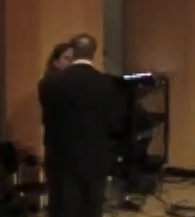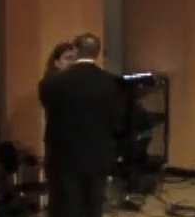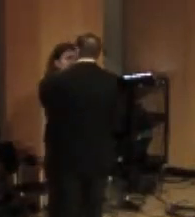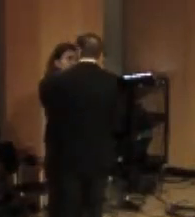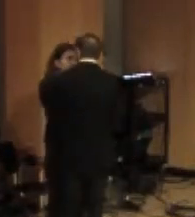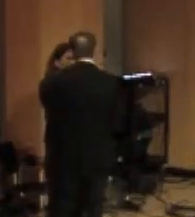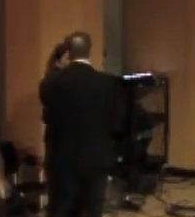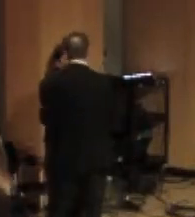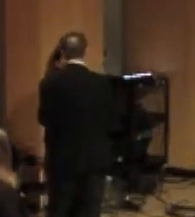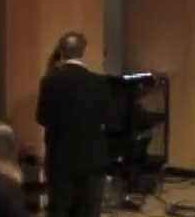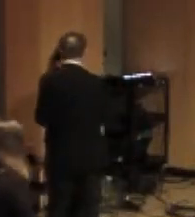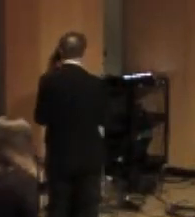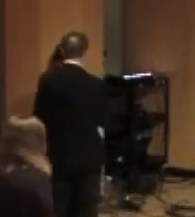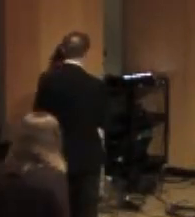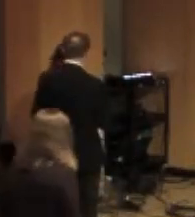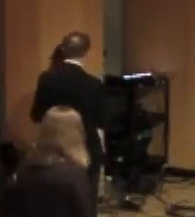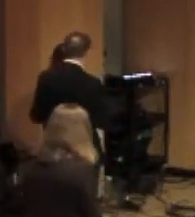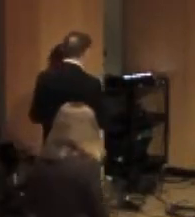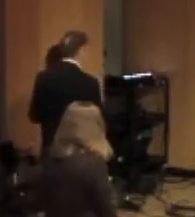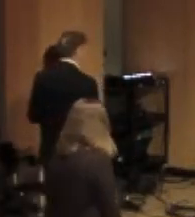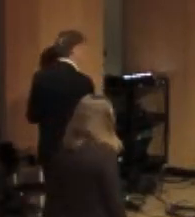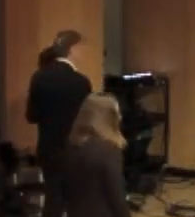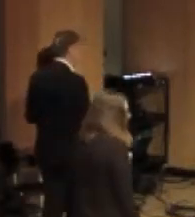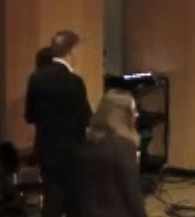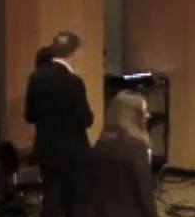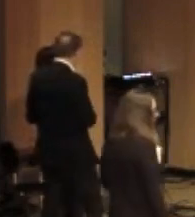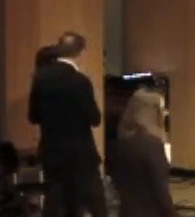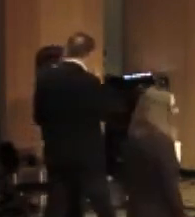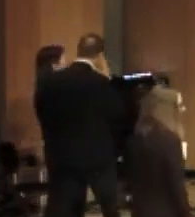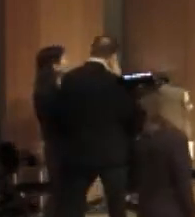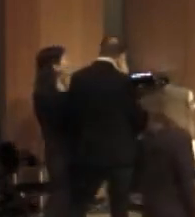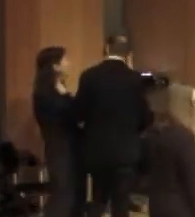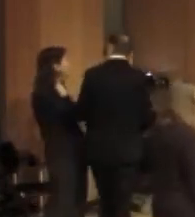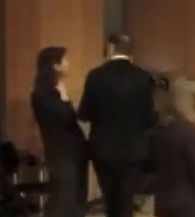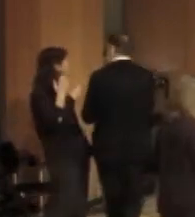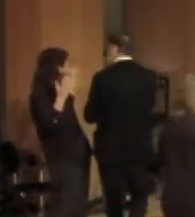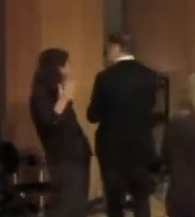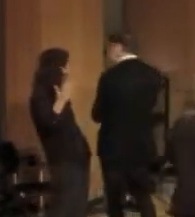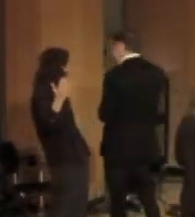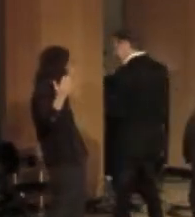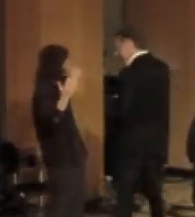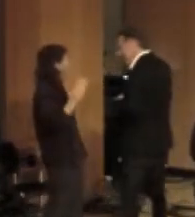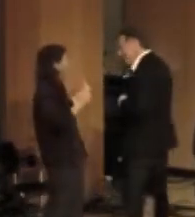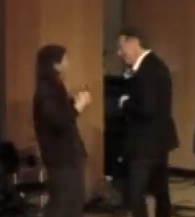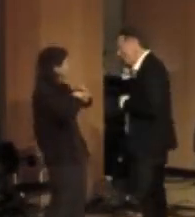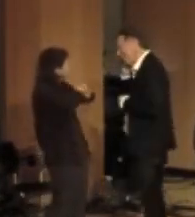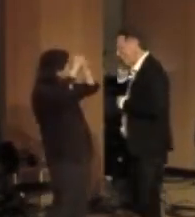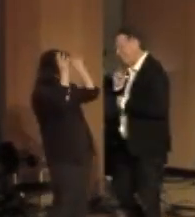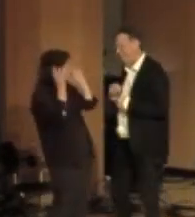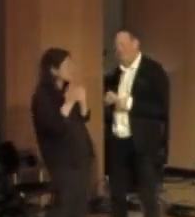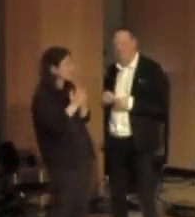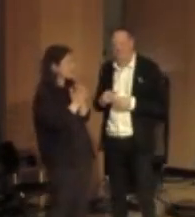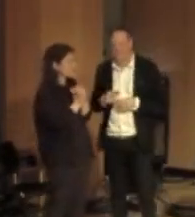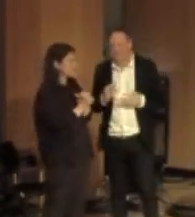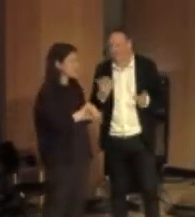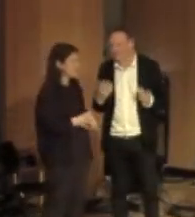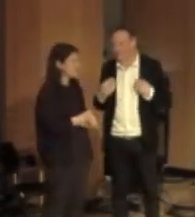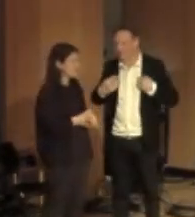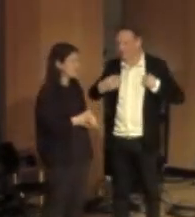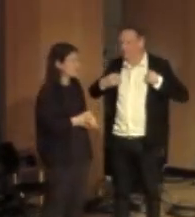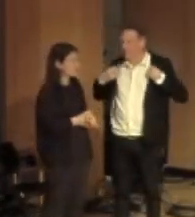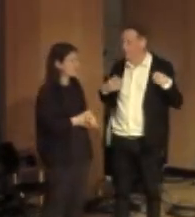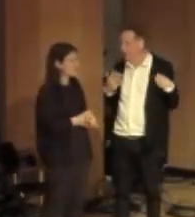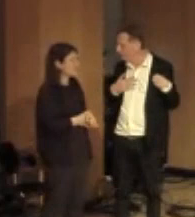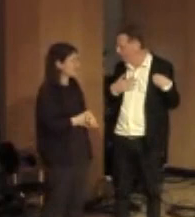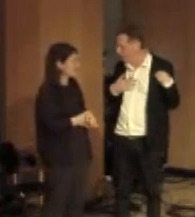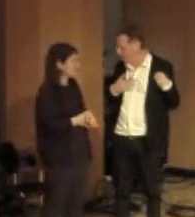if there is anyone else who wants to do the fer corner now is the time now is the time if anybody else wants to do the